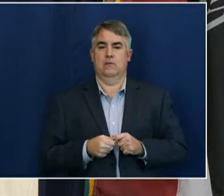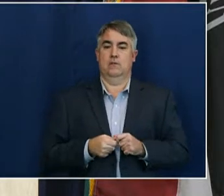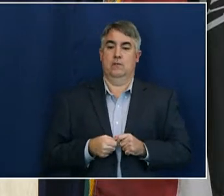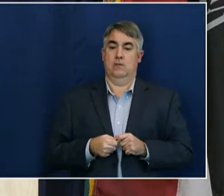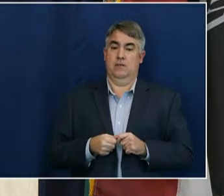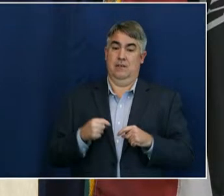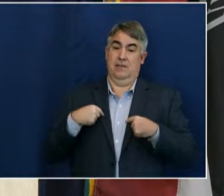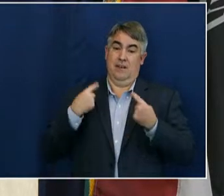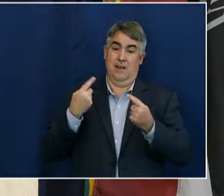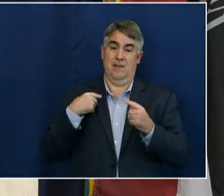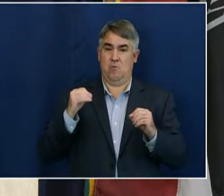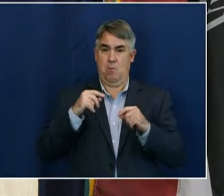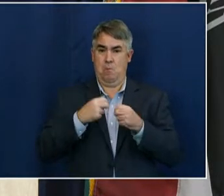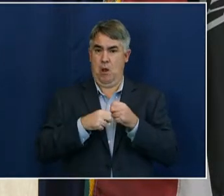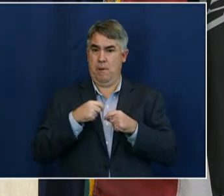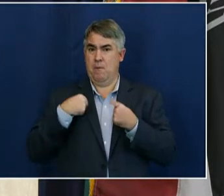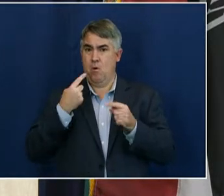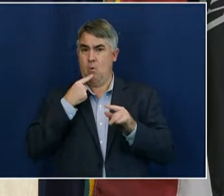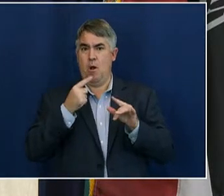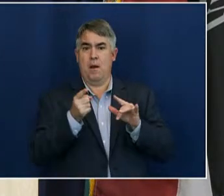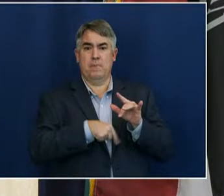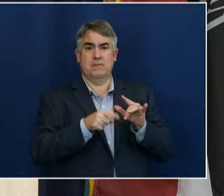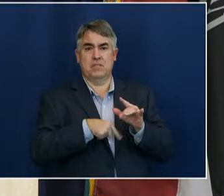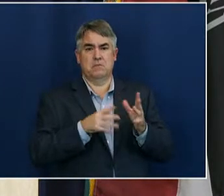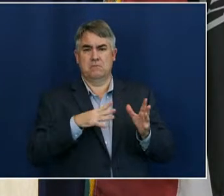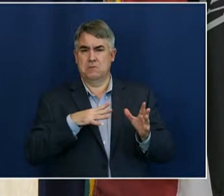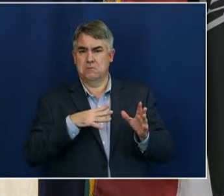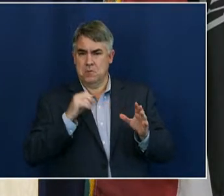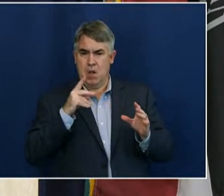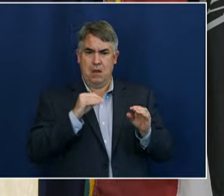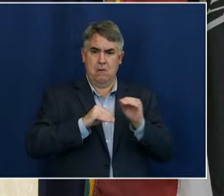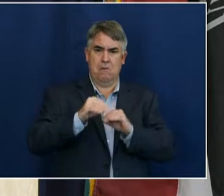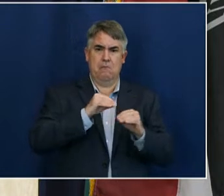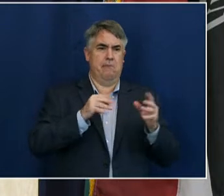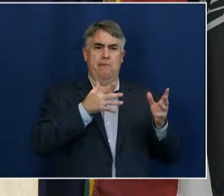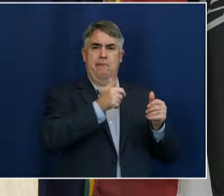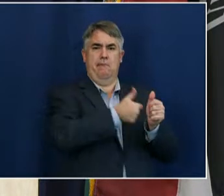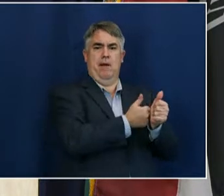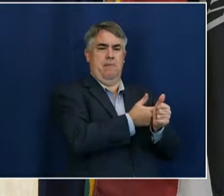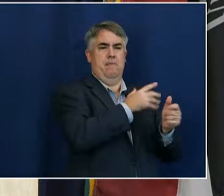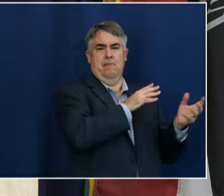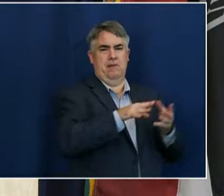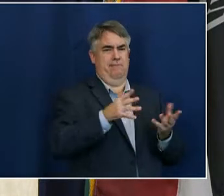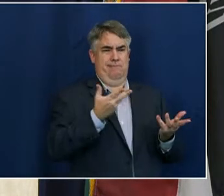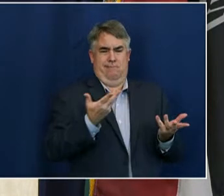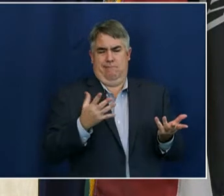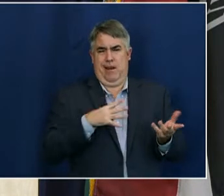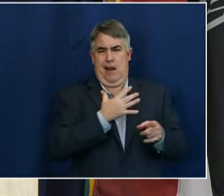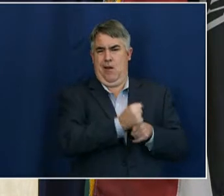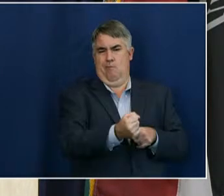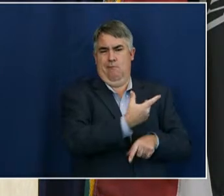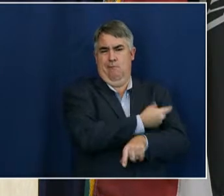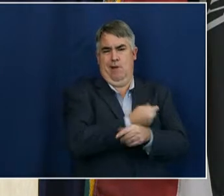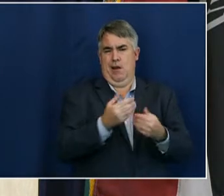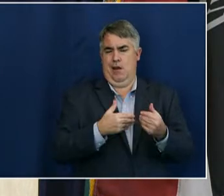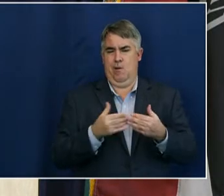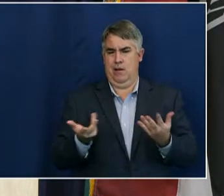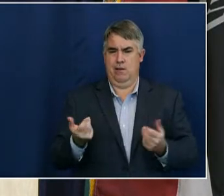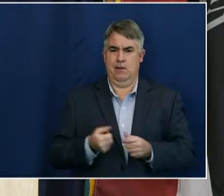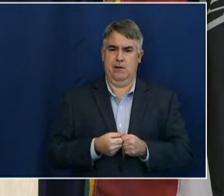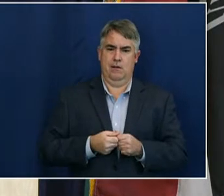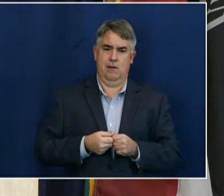problem of extra or wasted dosages. Each of our sites have become very efficient at utilizing the